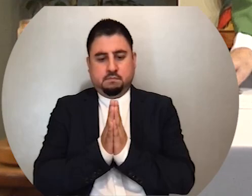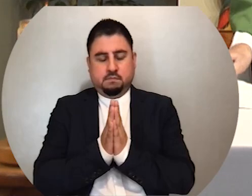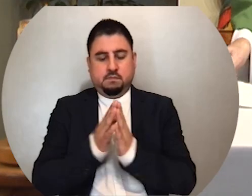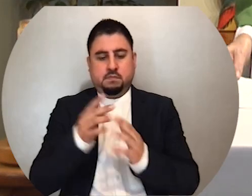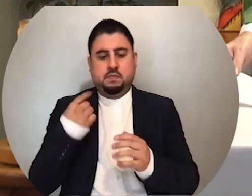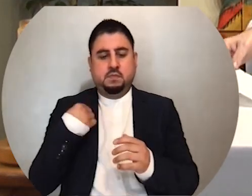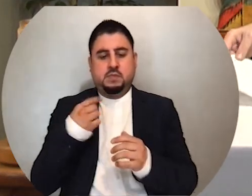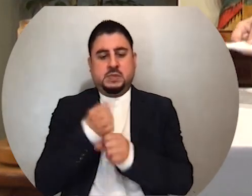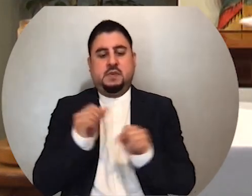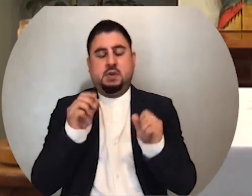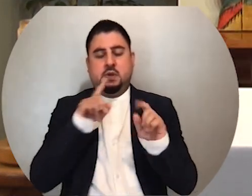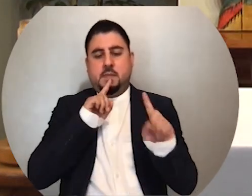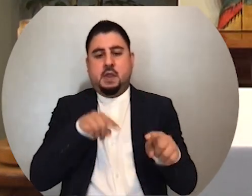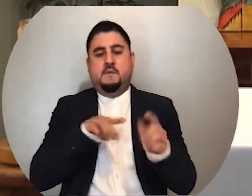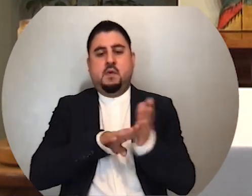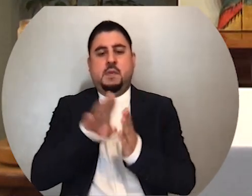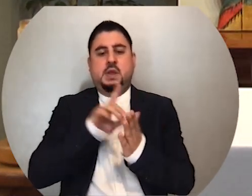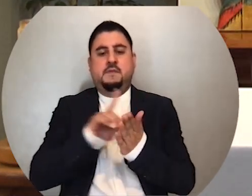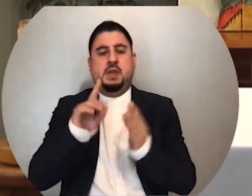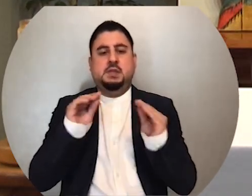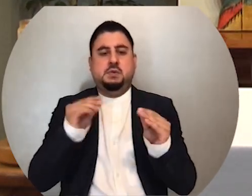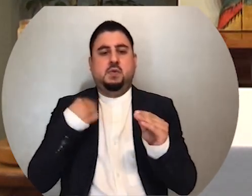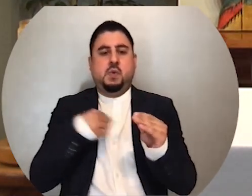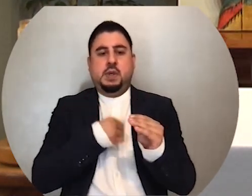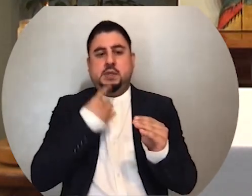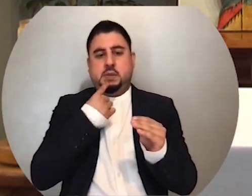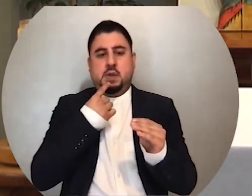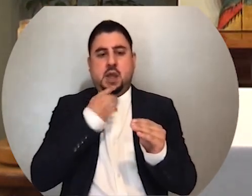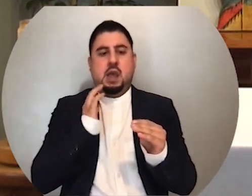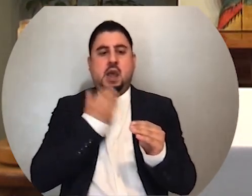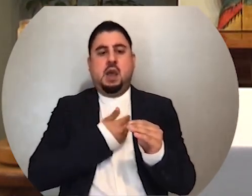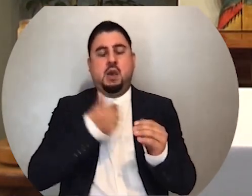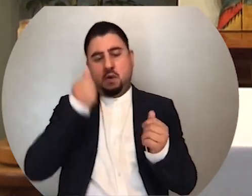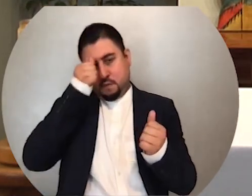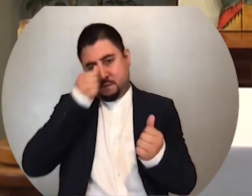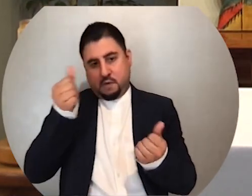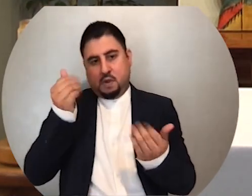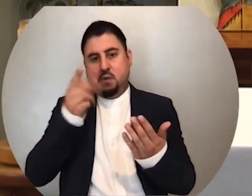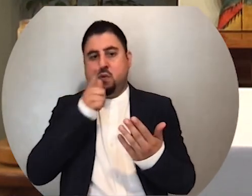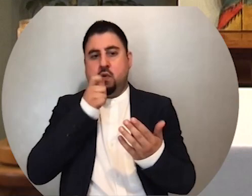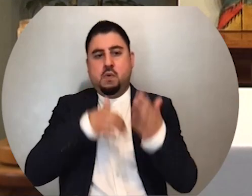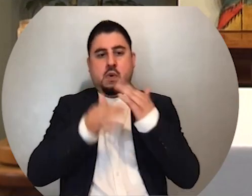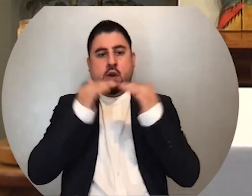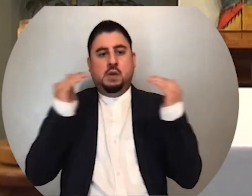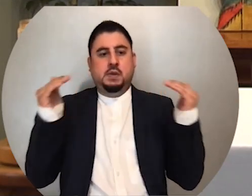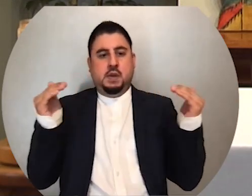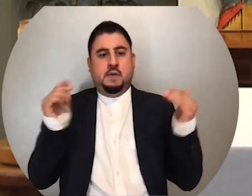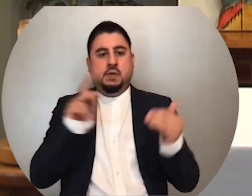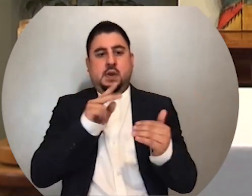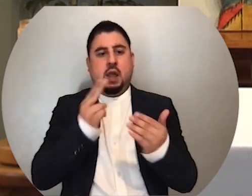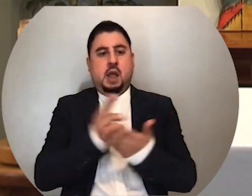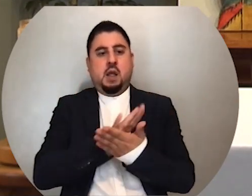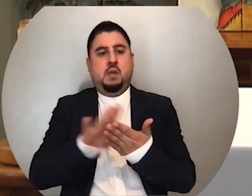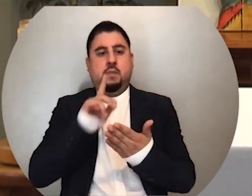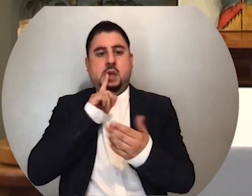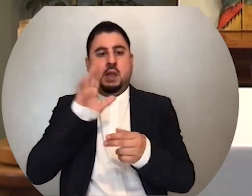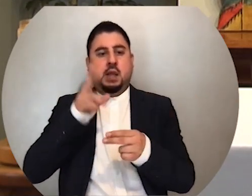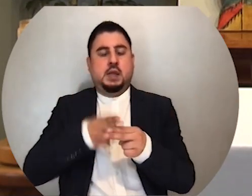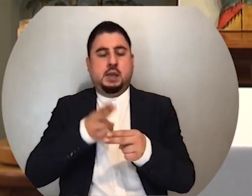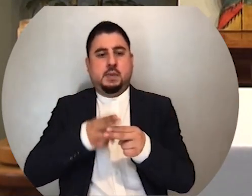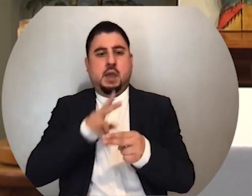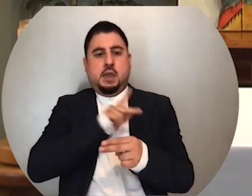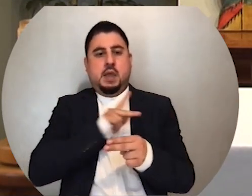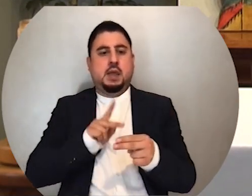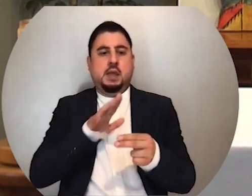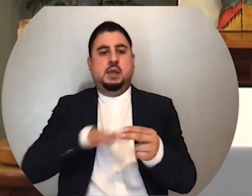And at the Savior's command, informed by divine teaching, we dare to say, Our Father, who art in heaven, hallowed be